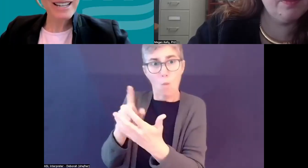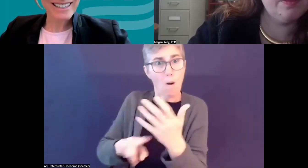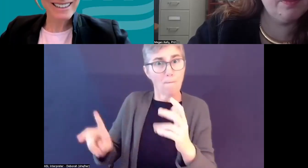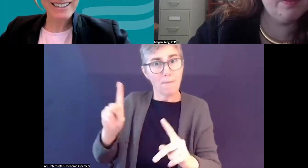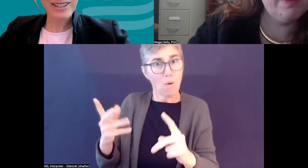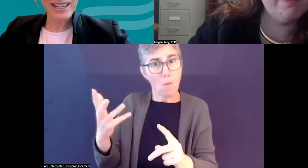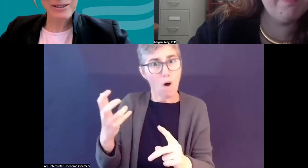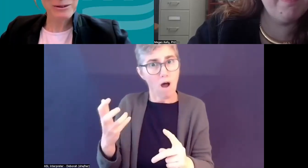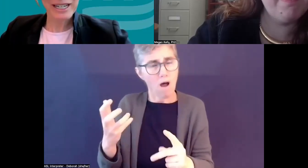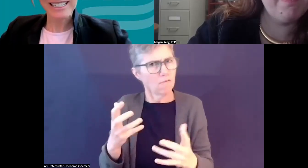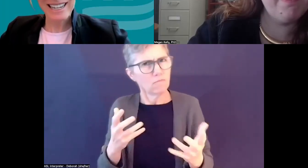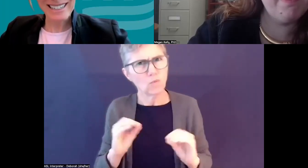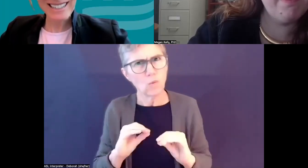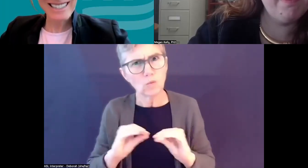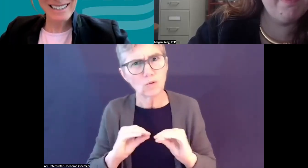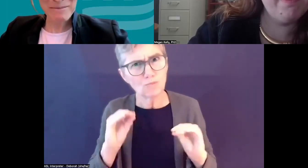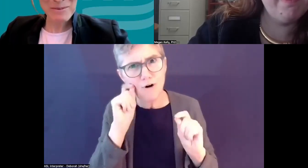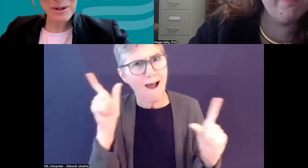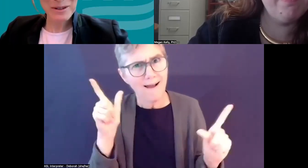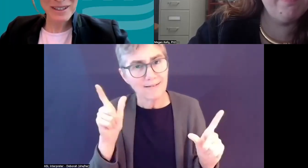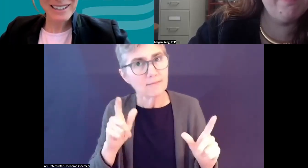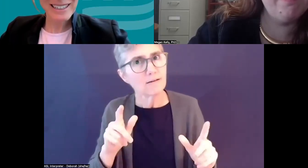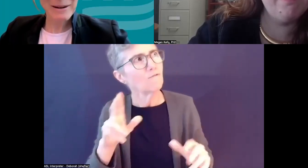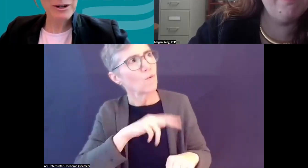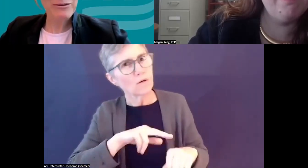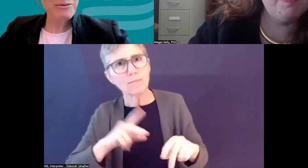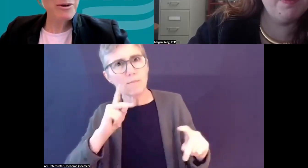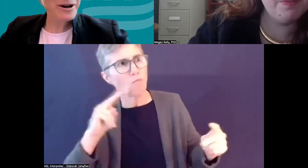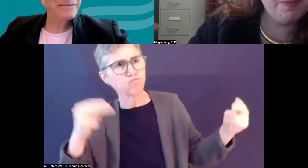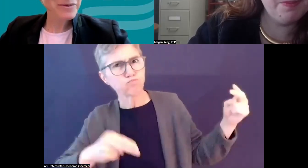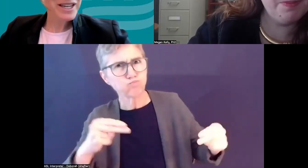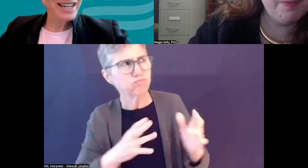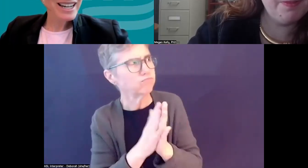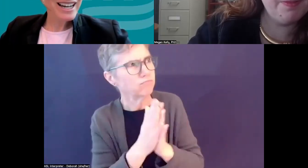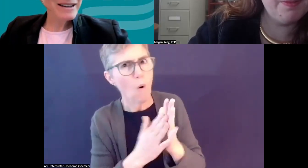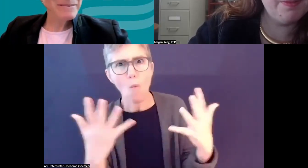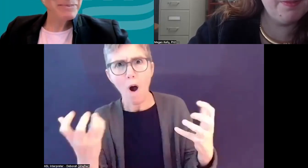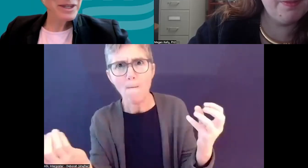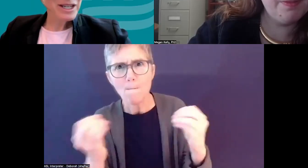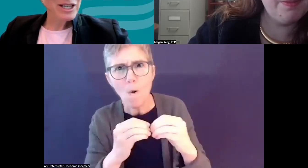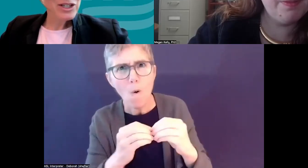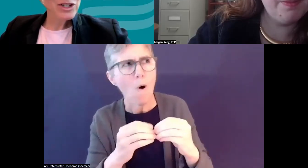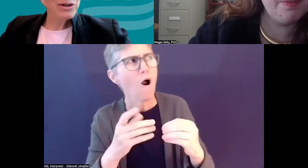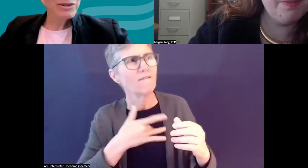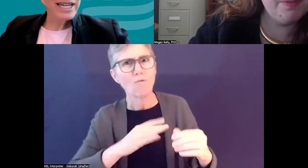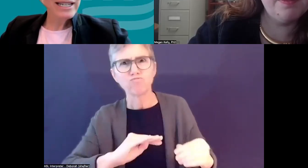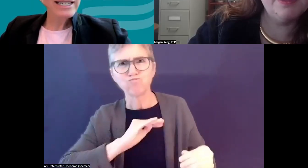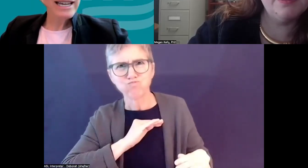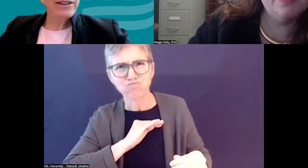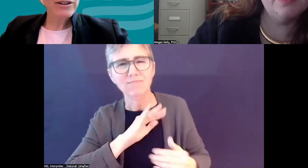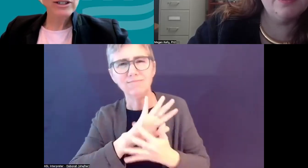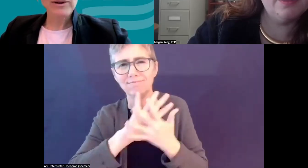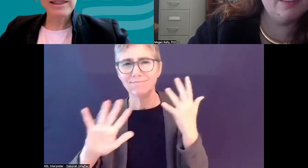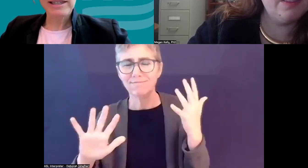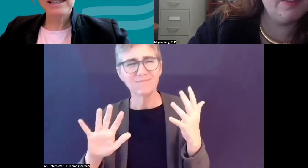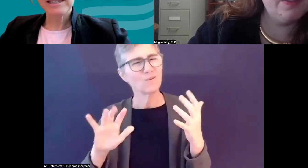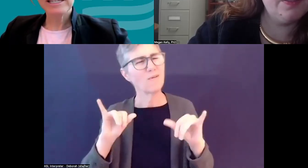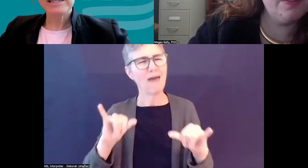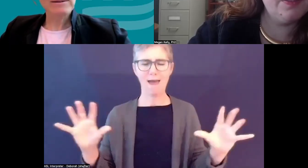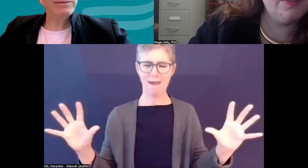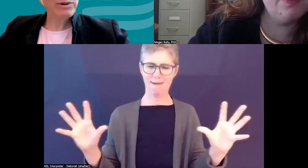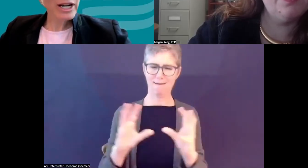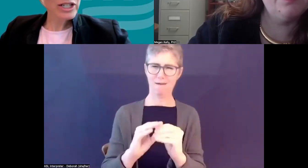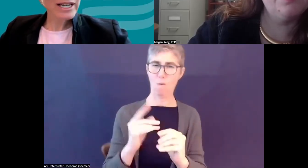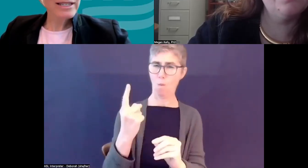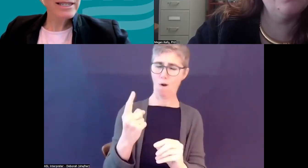not surprising that you get great attendance and people clamoring for more. So taken together, I think that